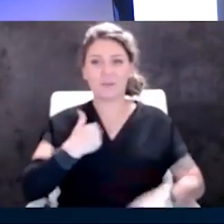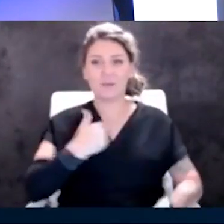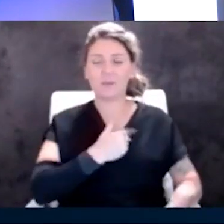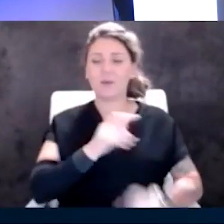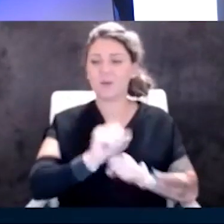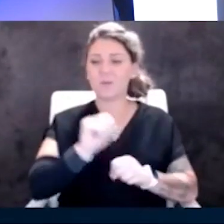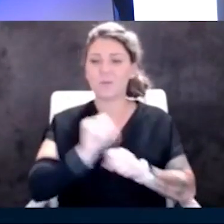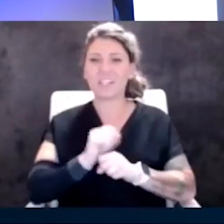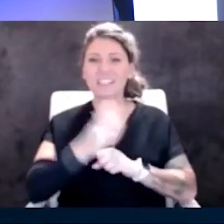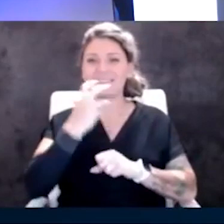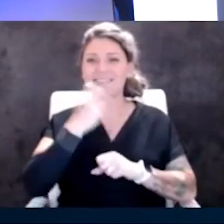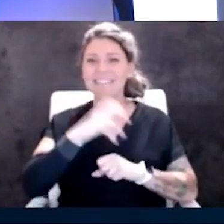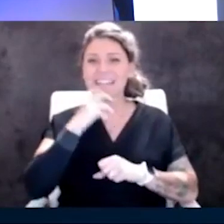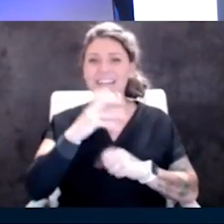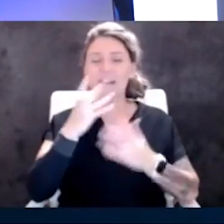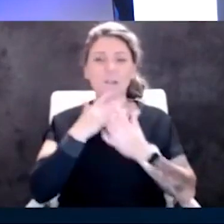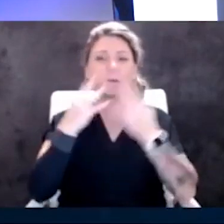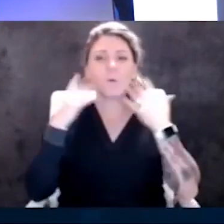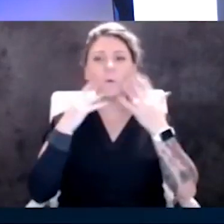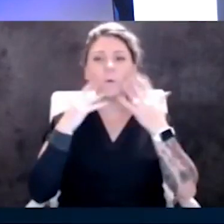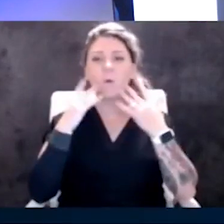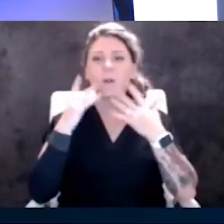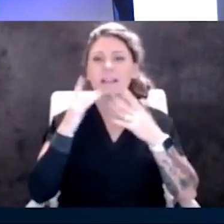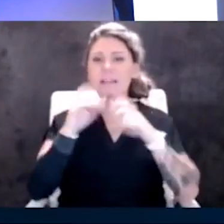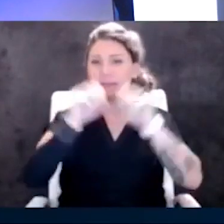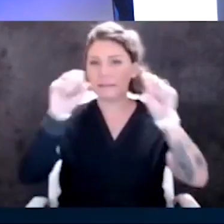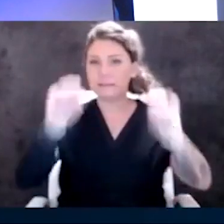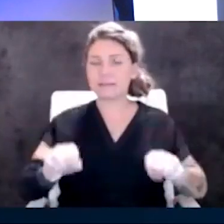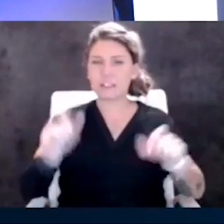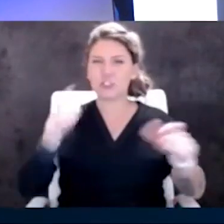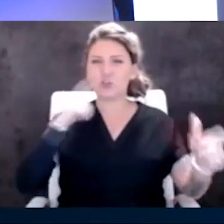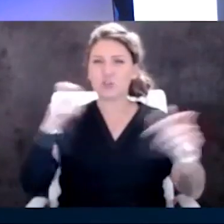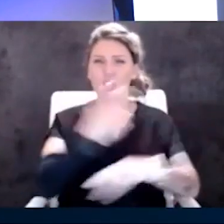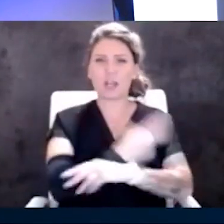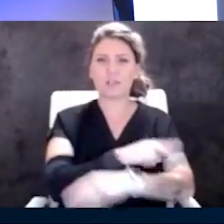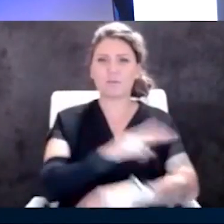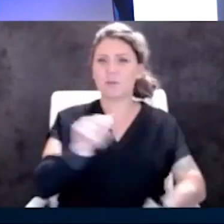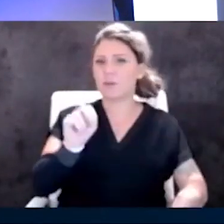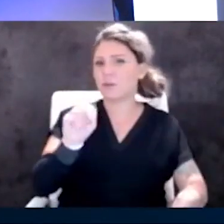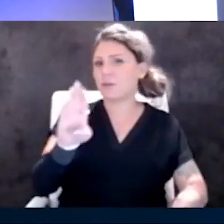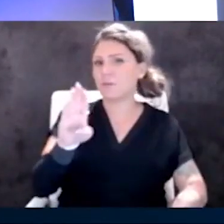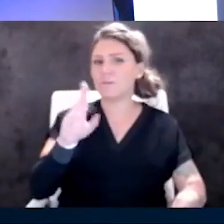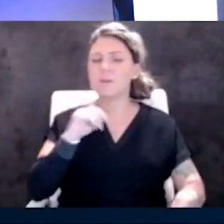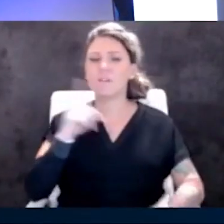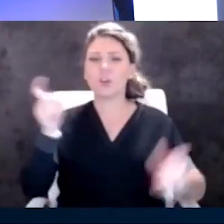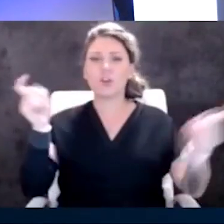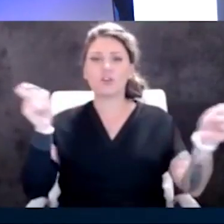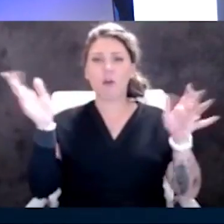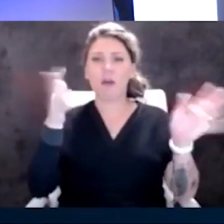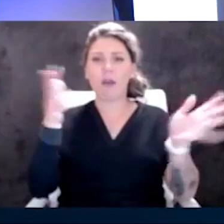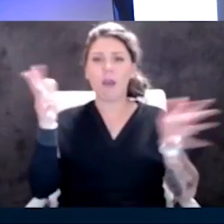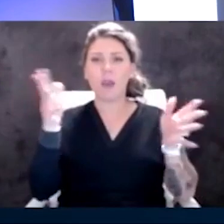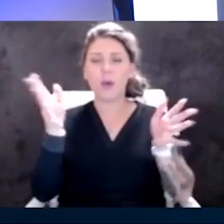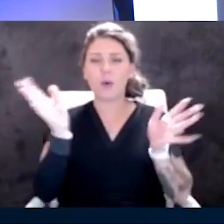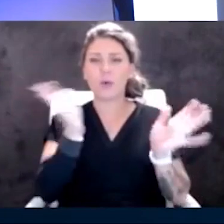large hospital in Nebraska. He has talked about how they have control airflow rooms for the COVID rooms so that the air doesn't leave those